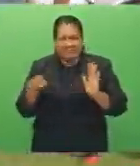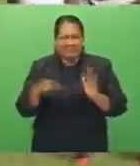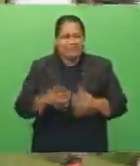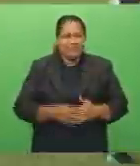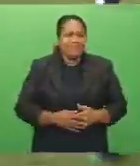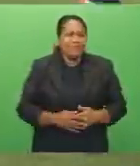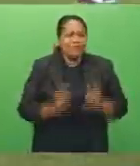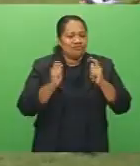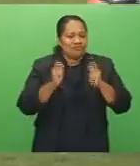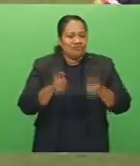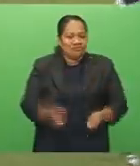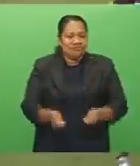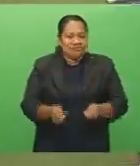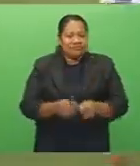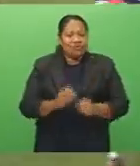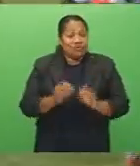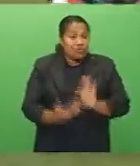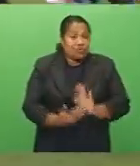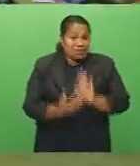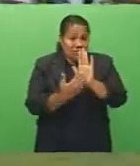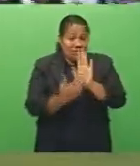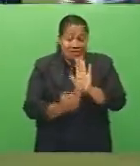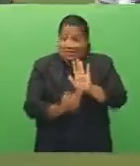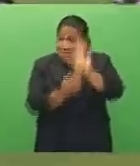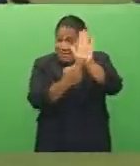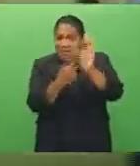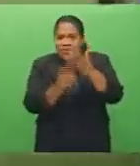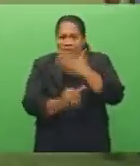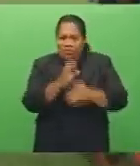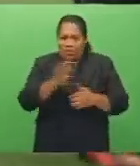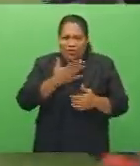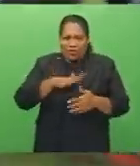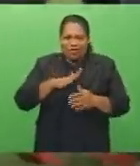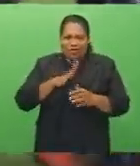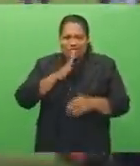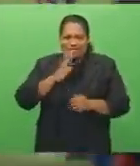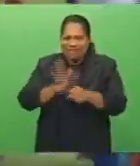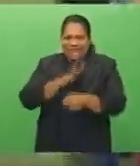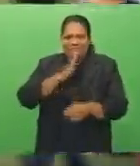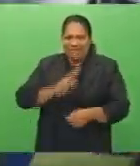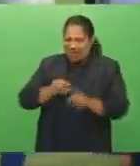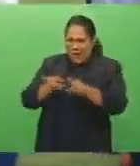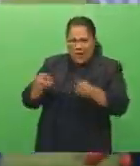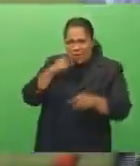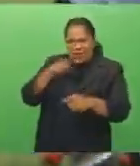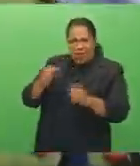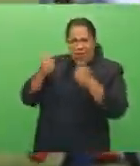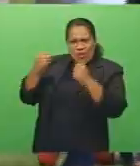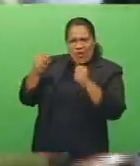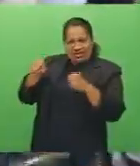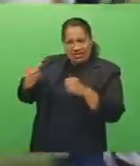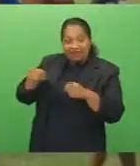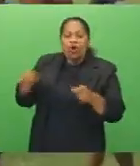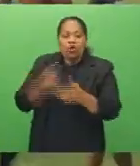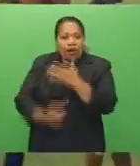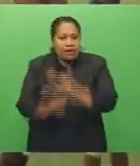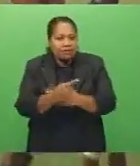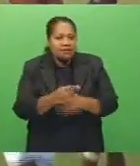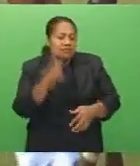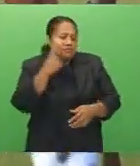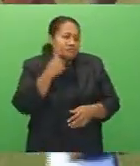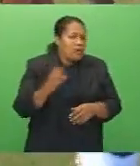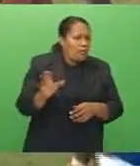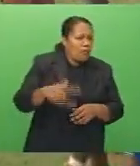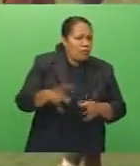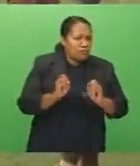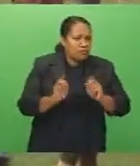The jet setters, without disappointing the 100 of supporters in their home ground, capitalized on every opportunity that enabled Ratu Napoleon in